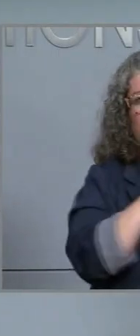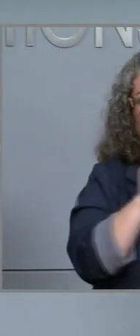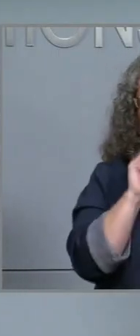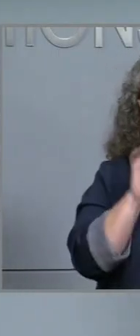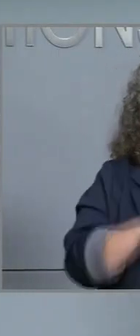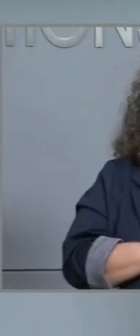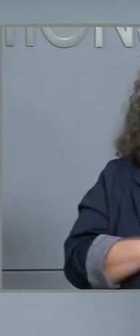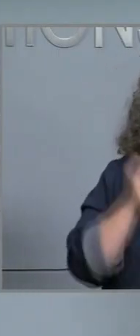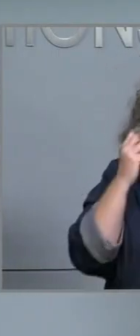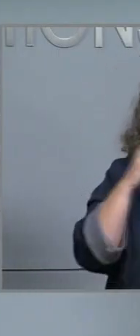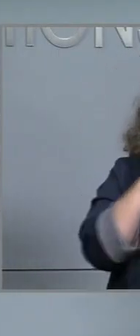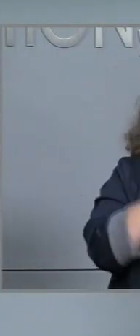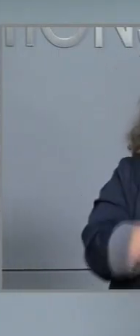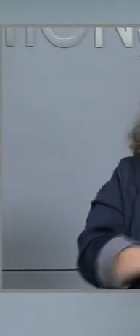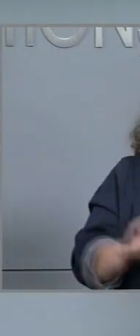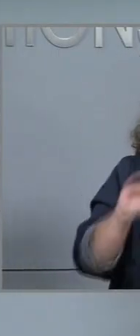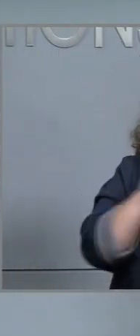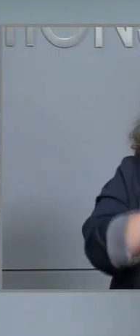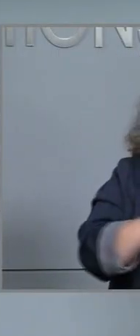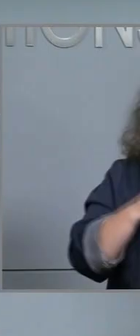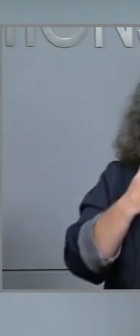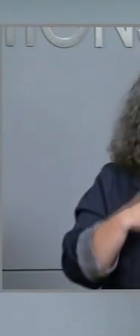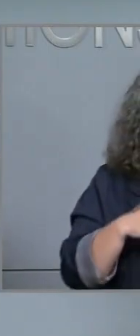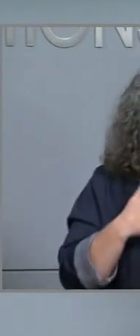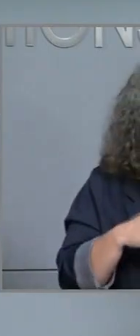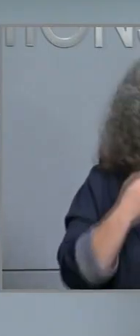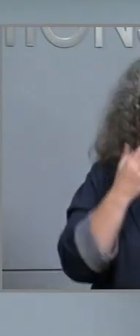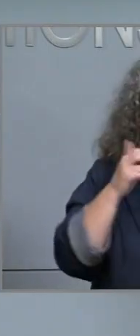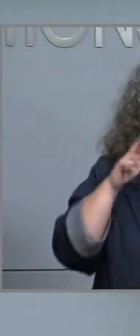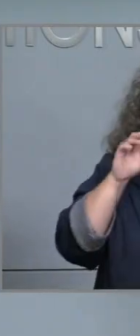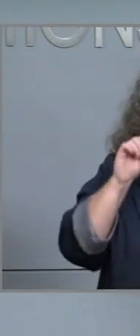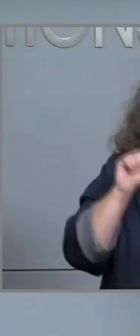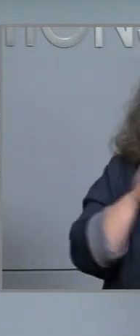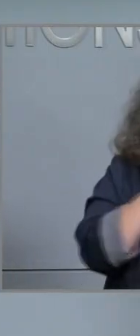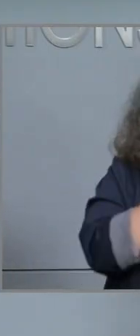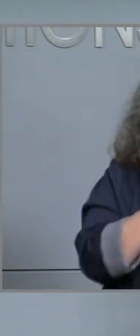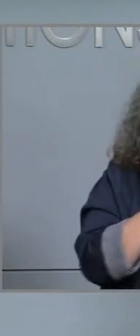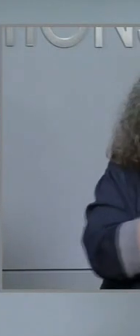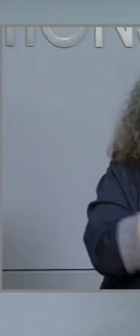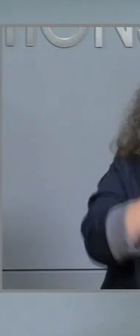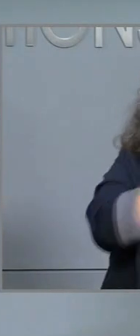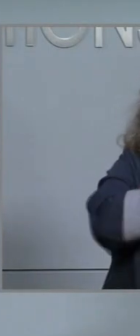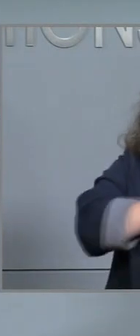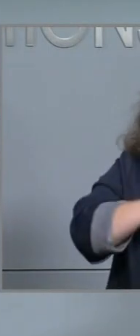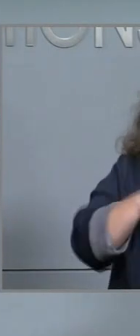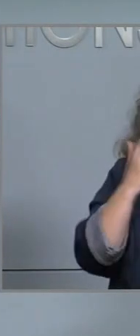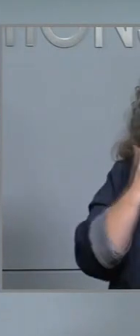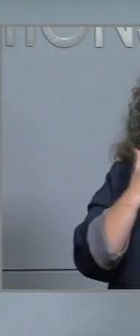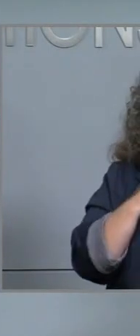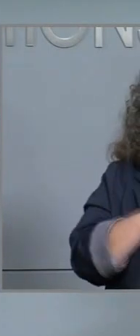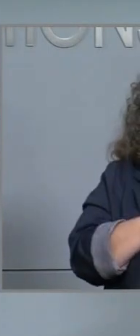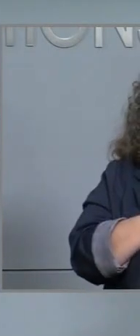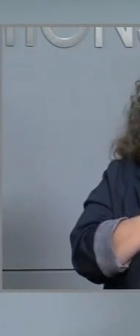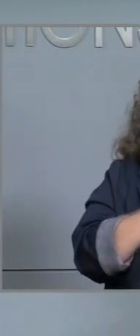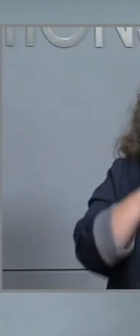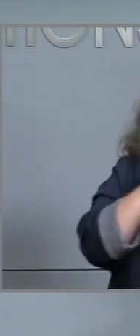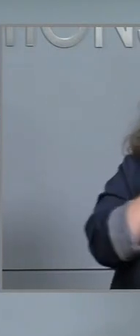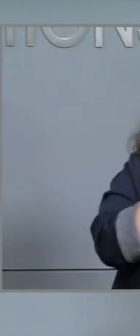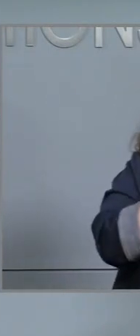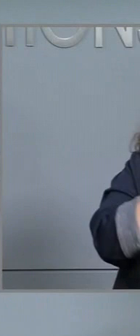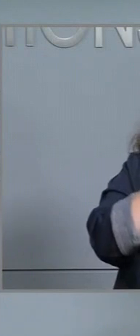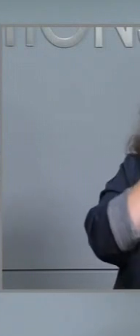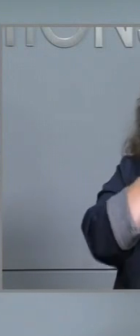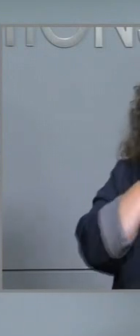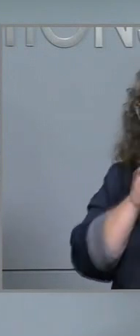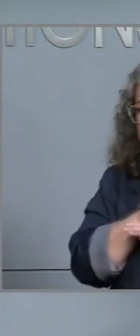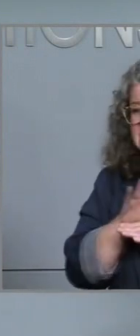stories of the heroic efforts of communities and neighbors helping each other. Public sector, private sector, non